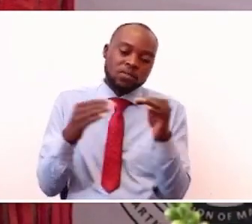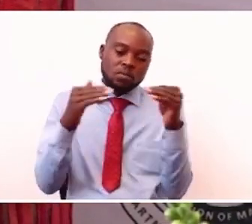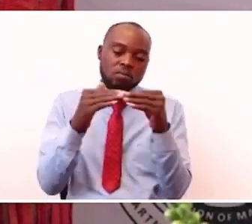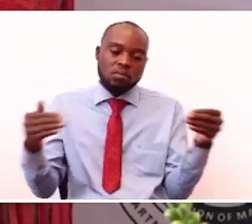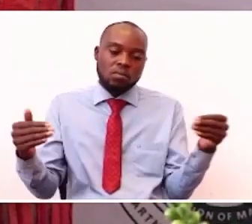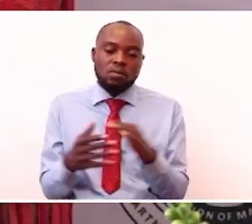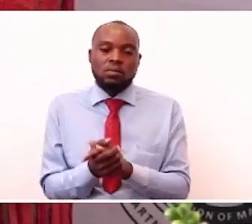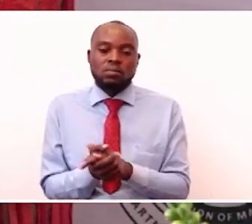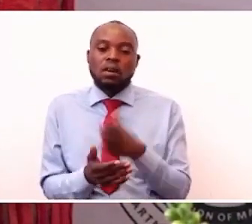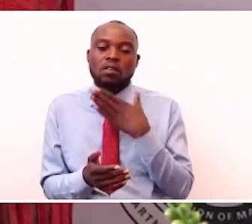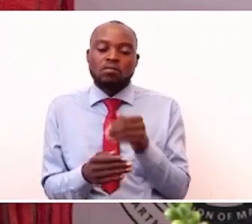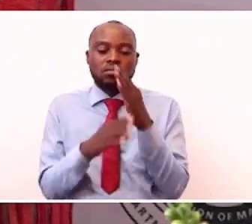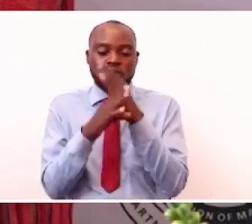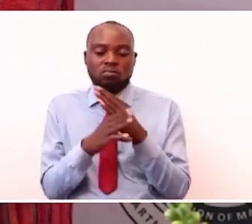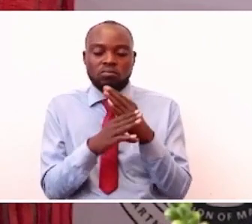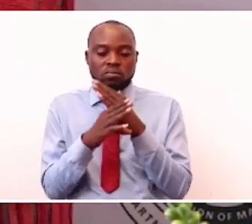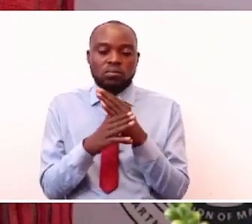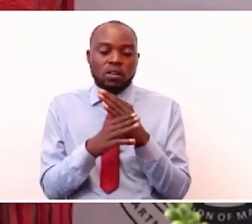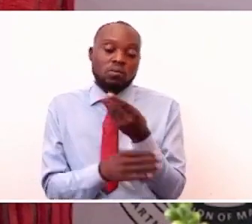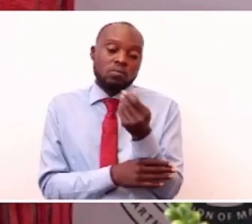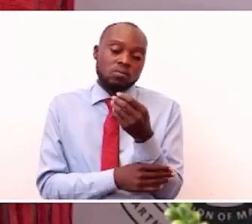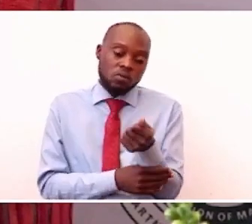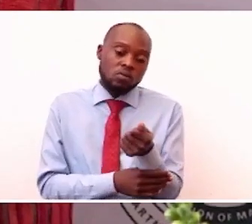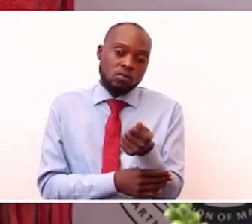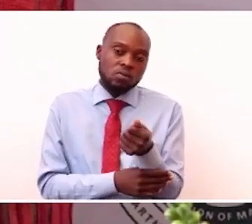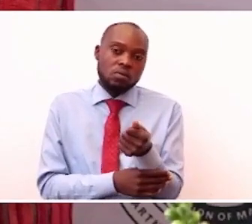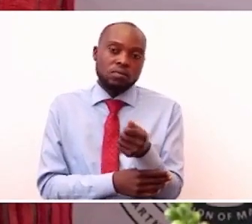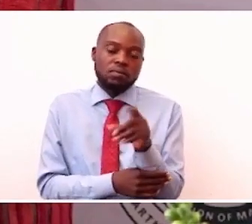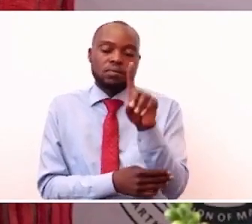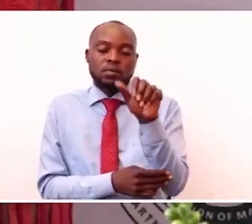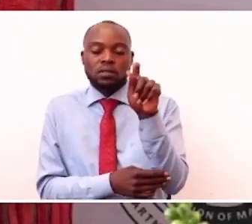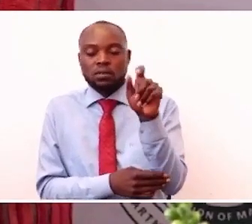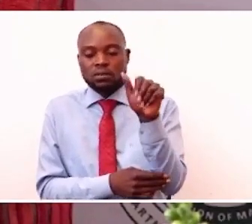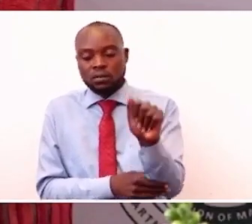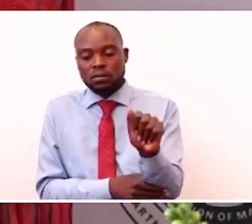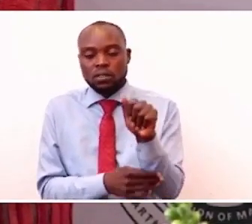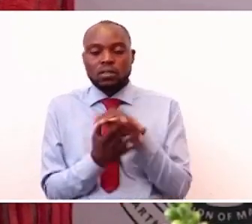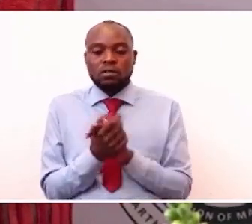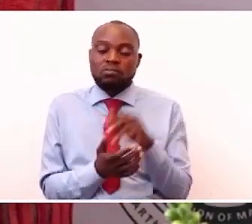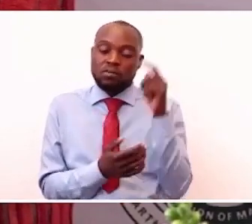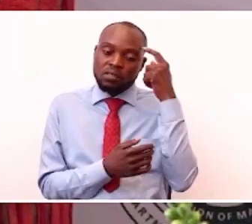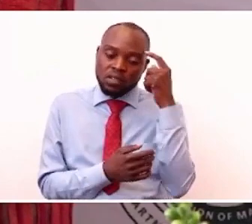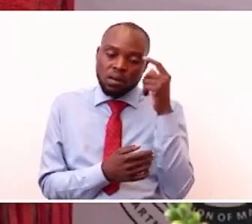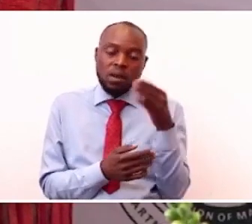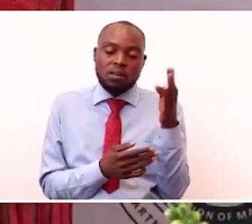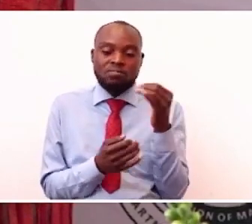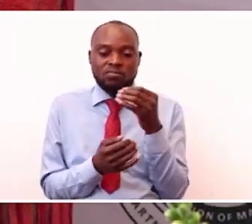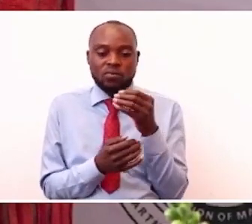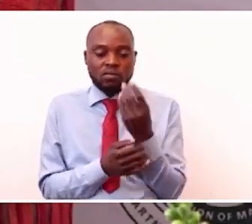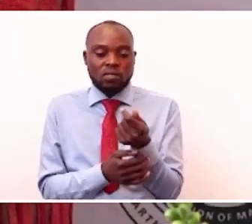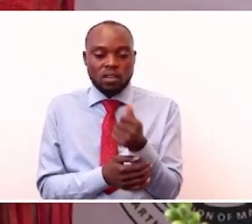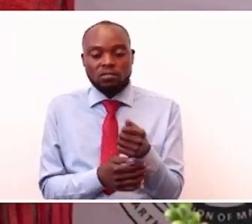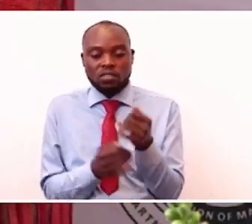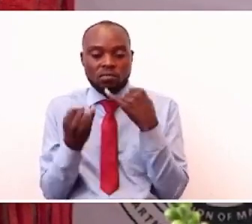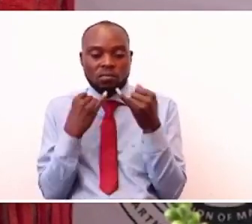and there's need to protect customer data in the sense that there's a lot of financial information being put there,